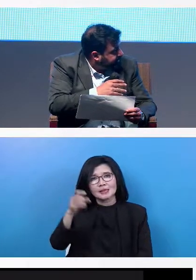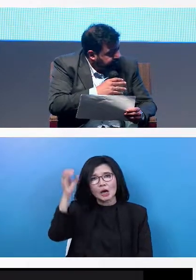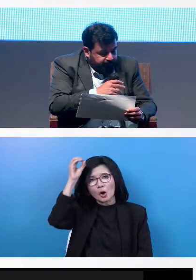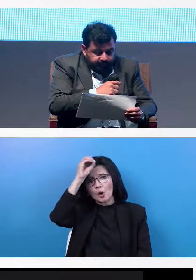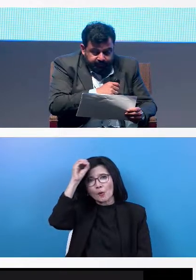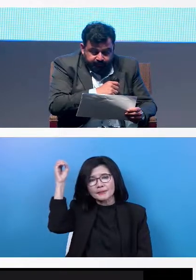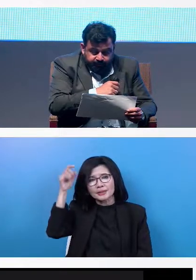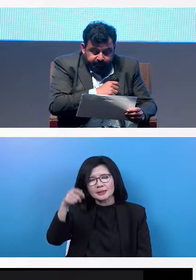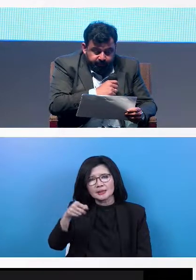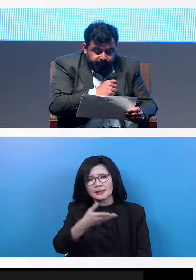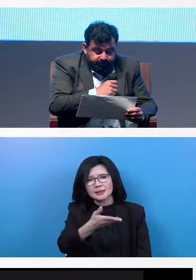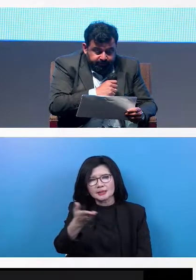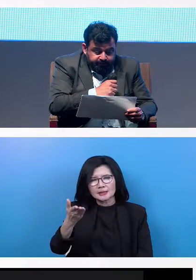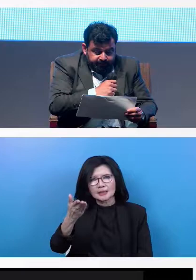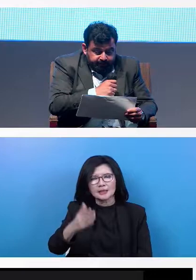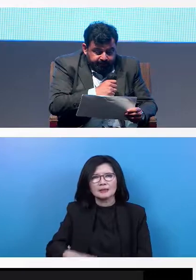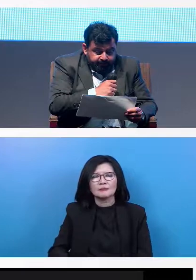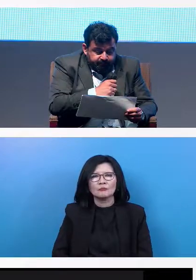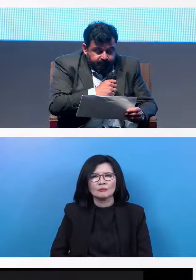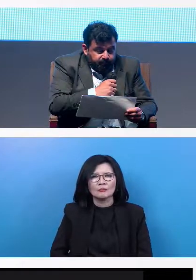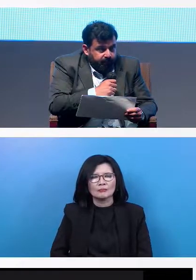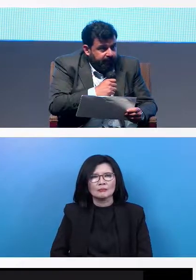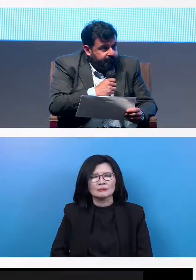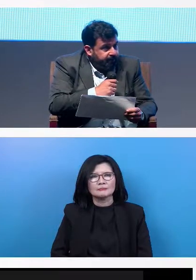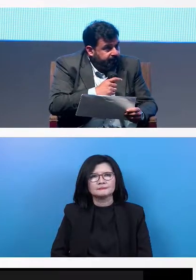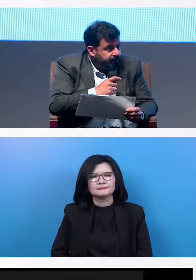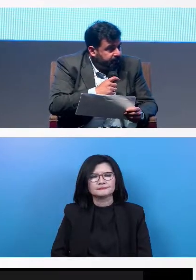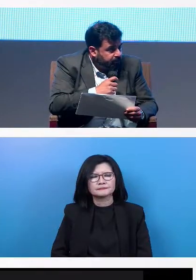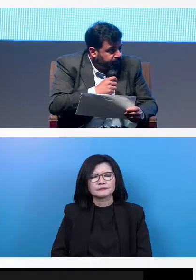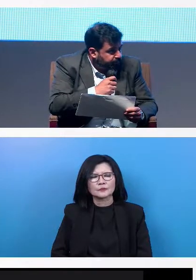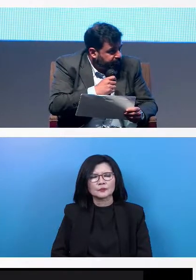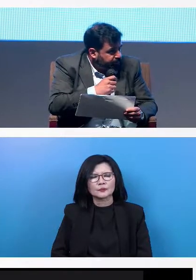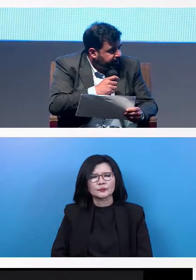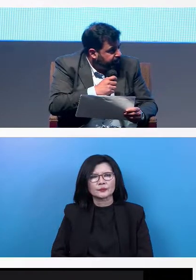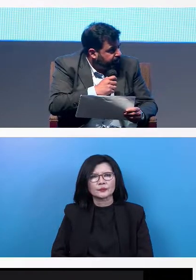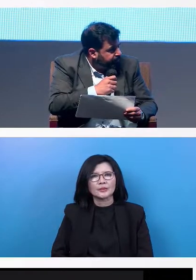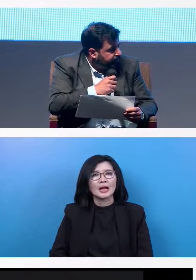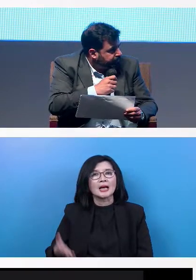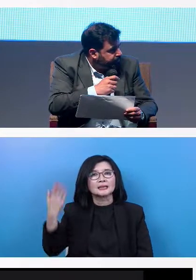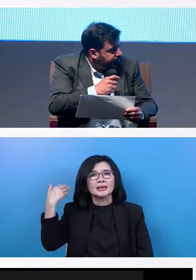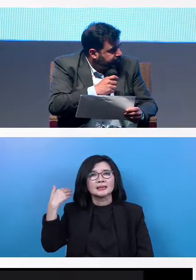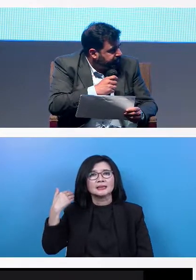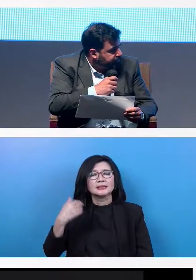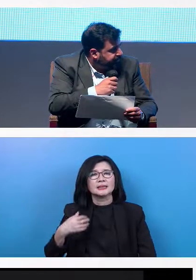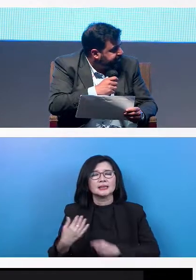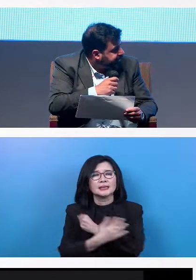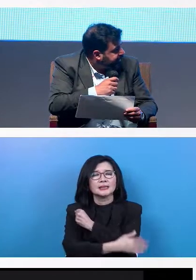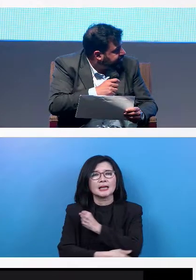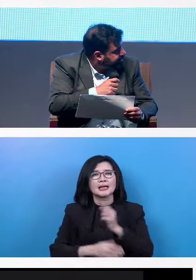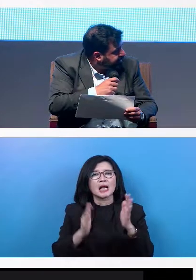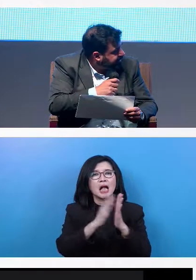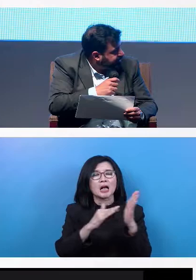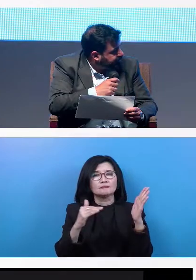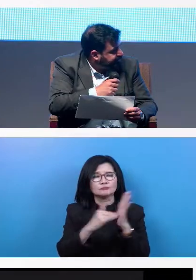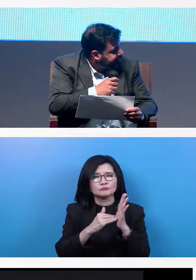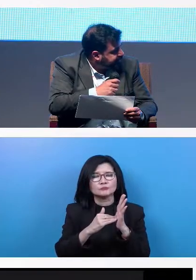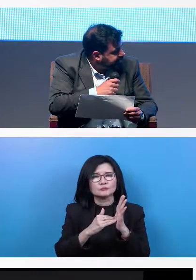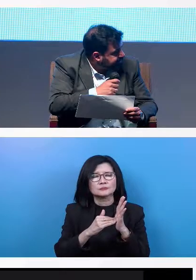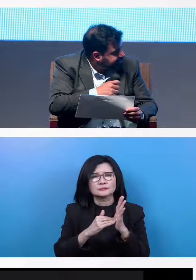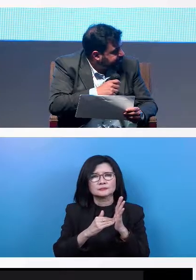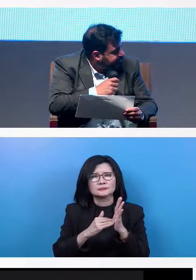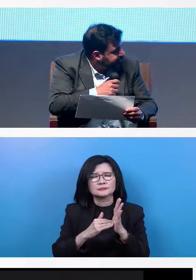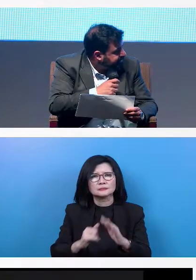in the government of New Zealand, we are talking a lot based on hindsight, right?